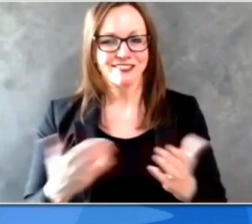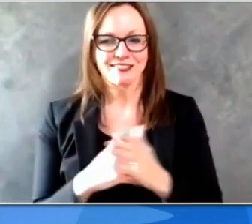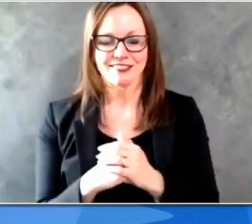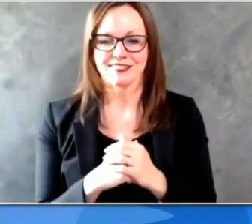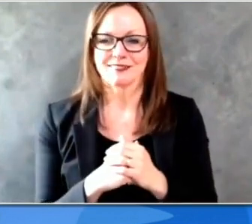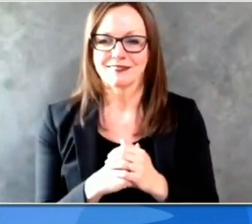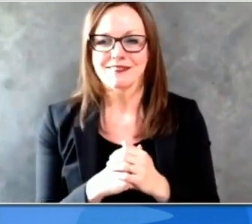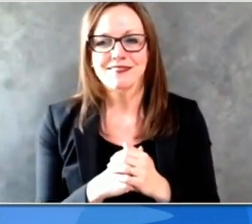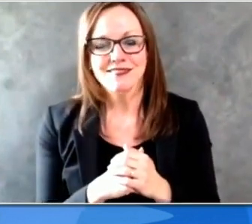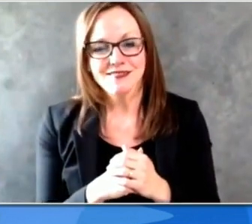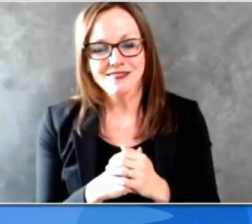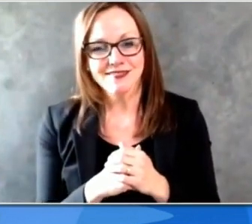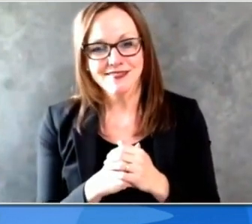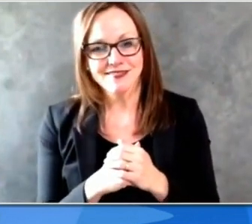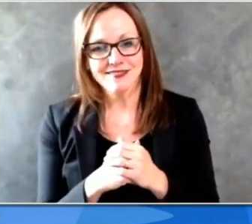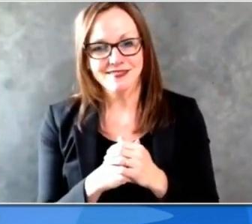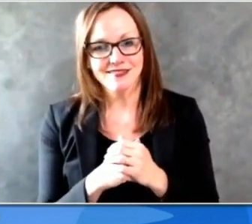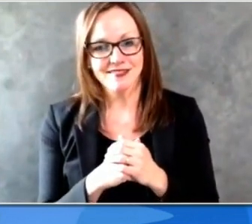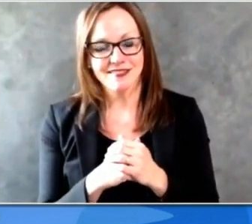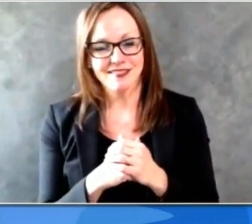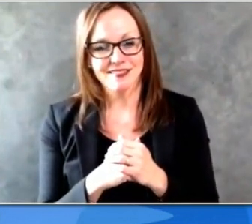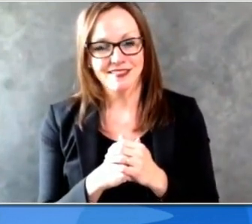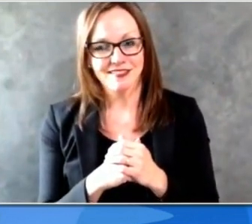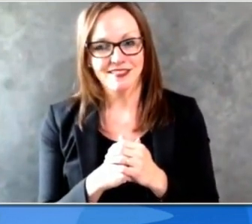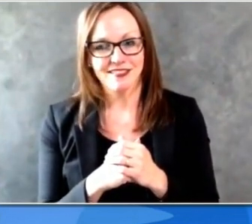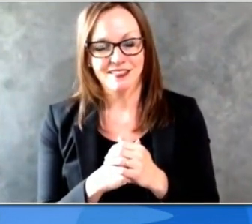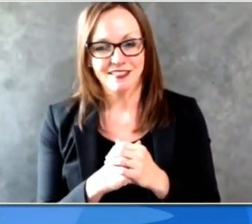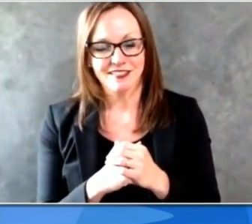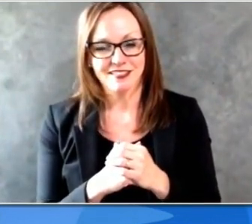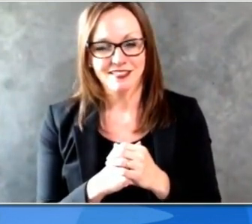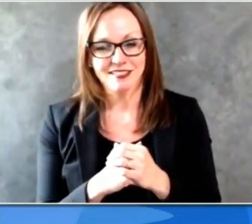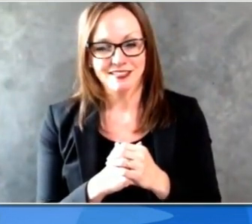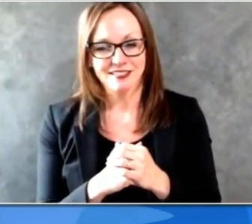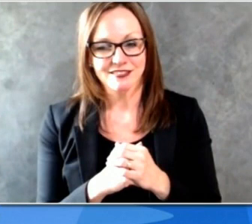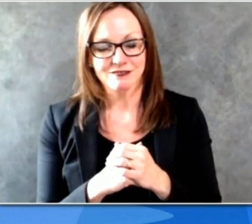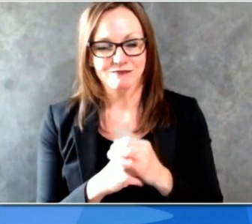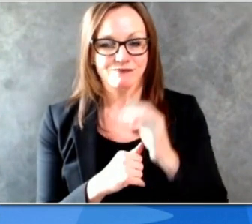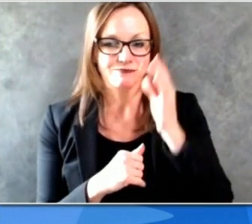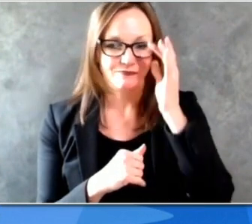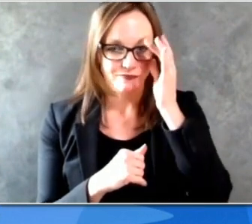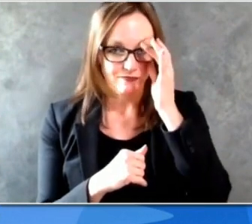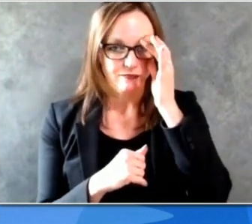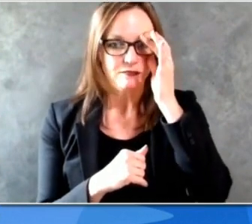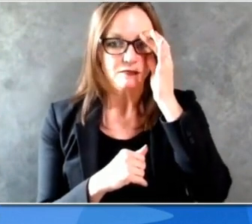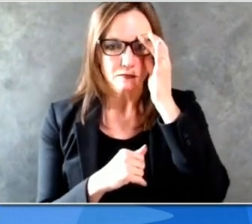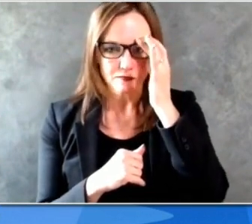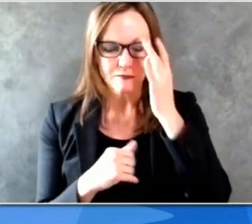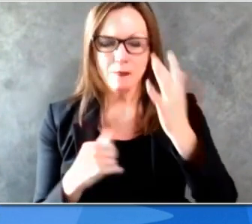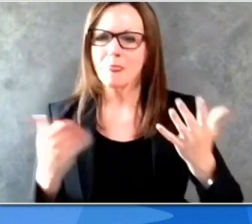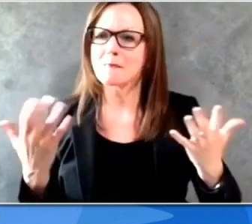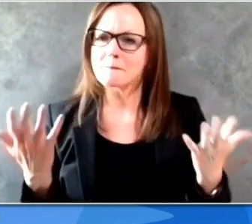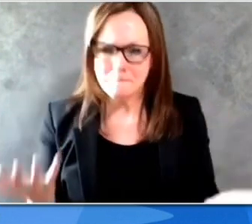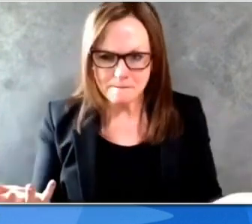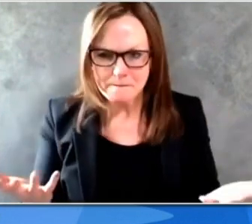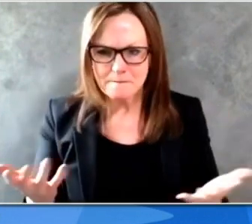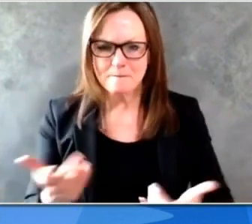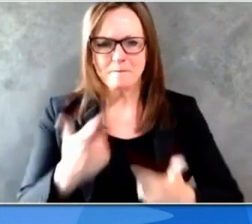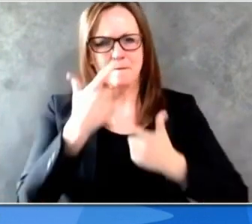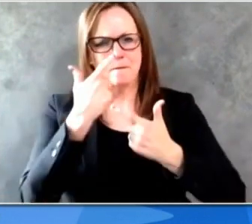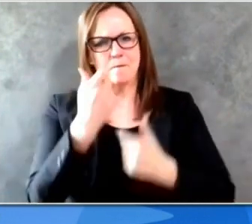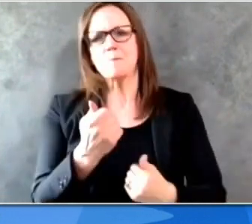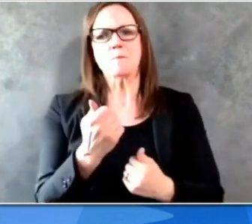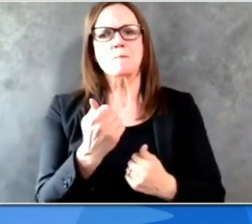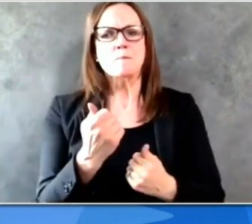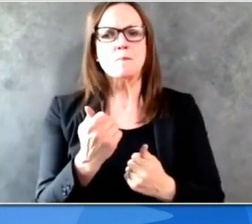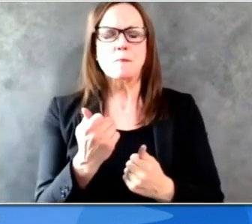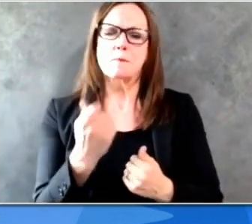was jumping off the increase in cases that you're still seeing in the younger population, the positive cases, and then